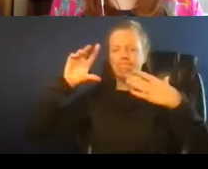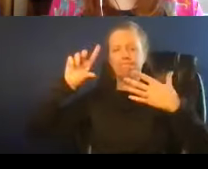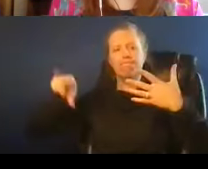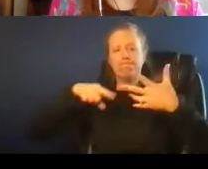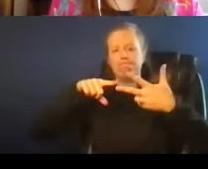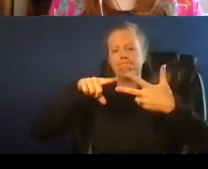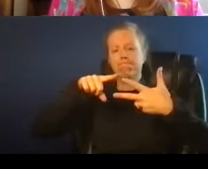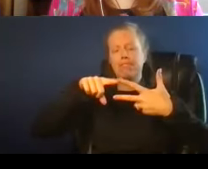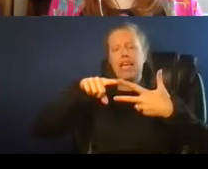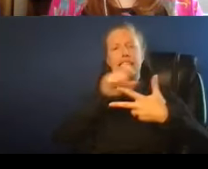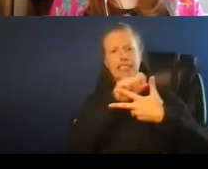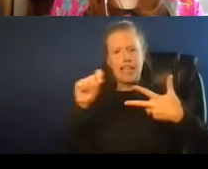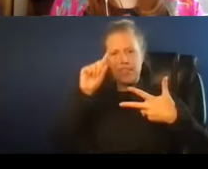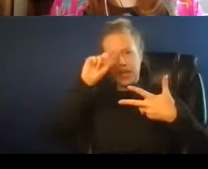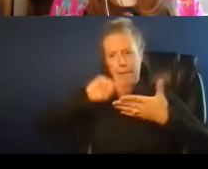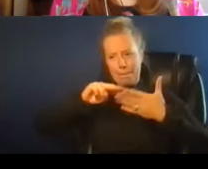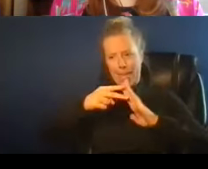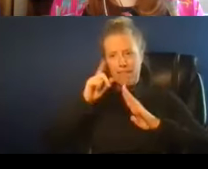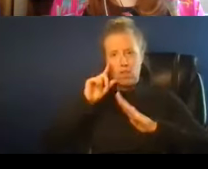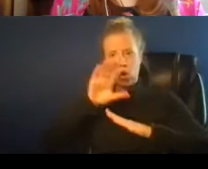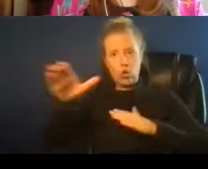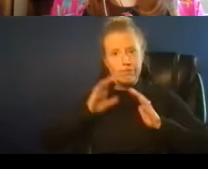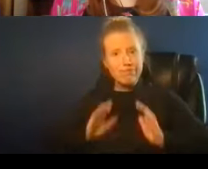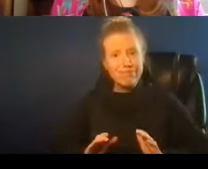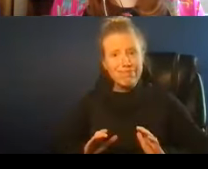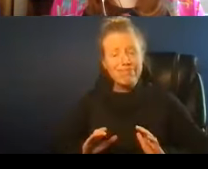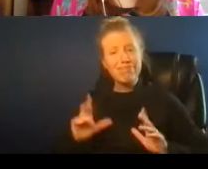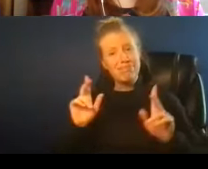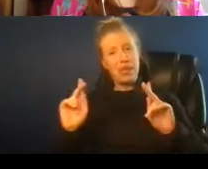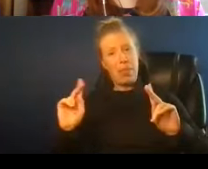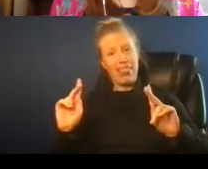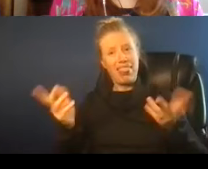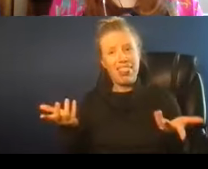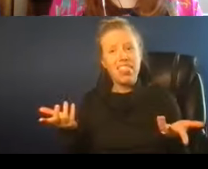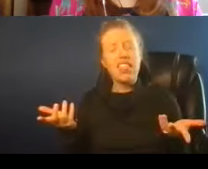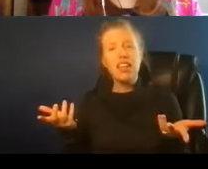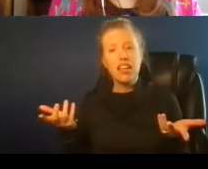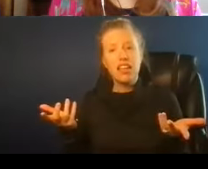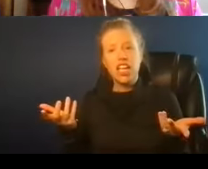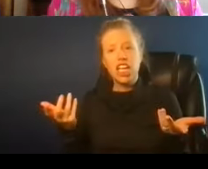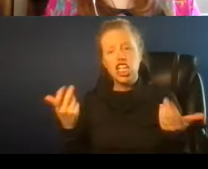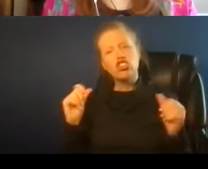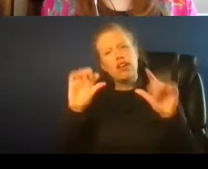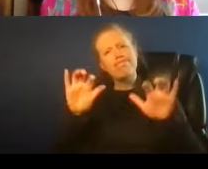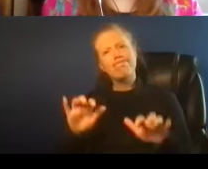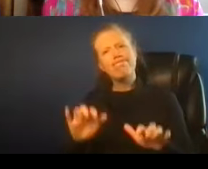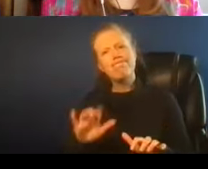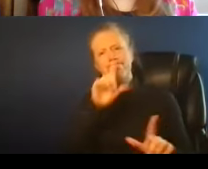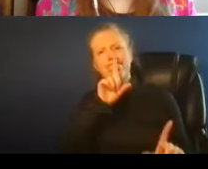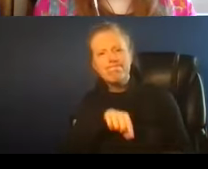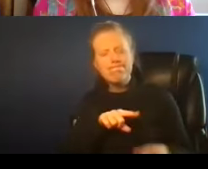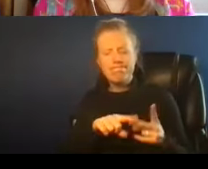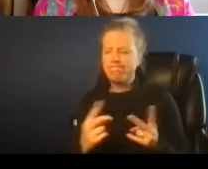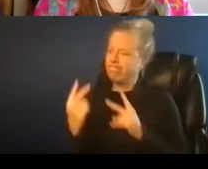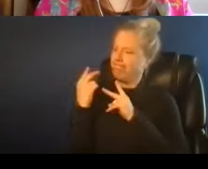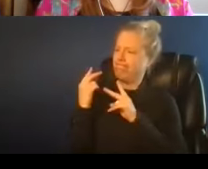does safety mean for the people you work with? And try to type your answers or your reflections in the